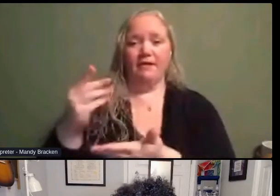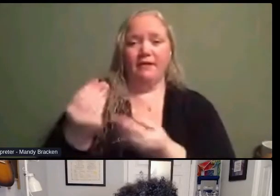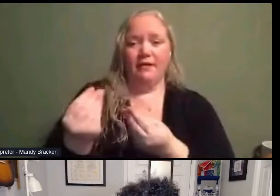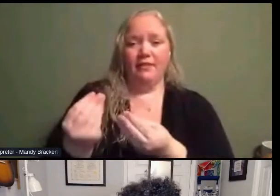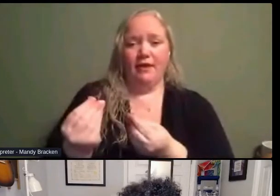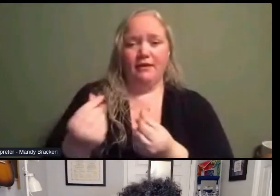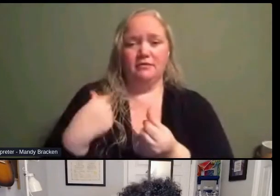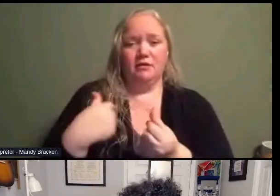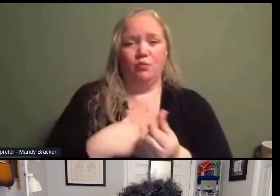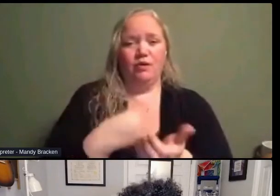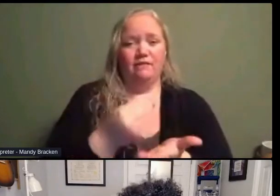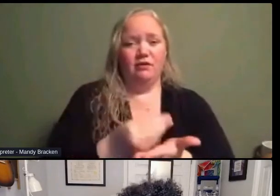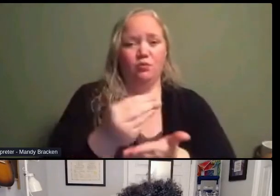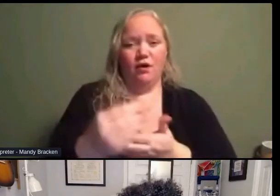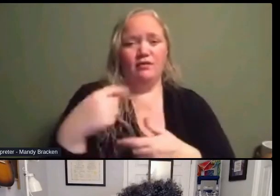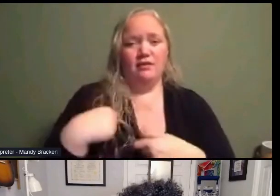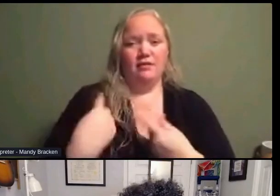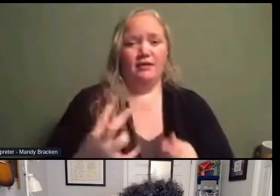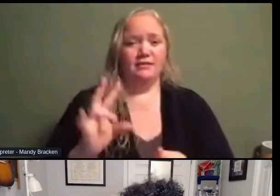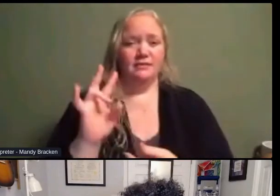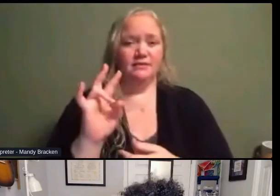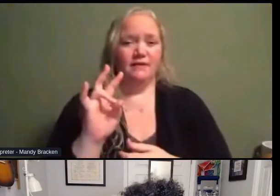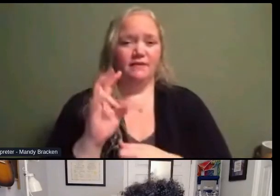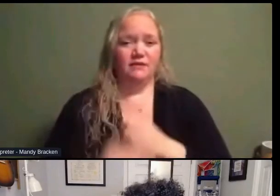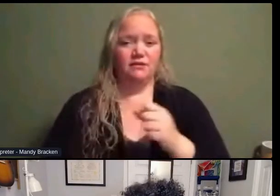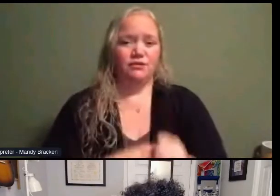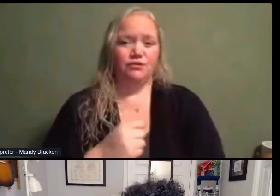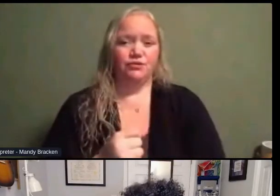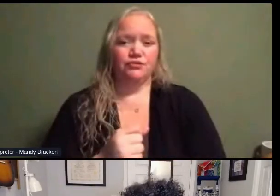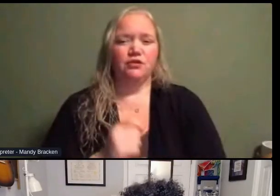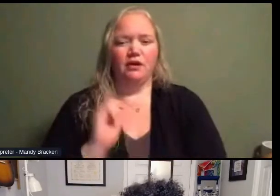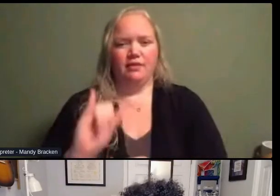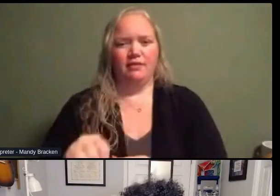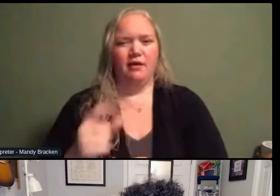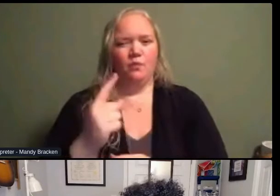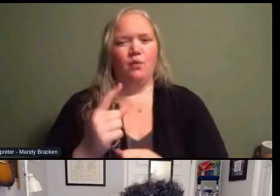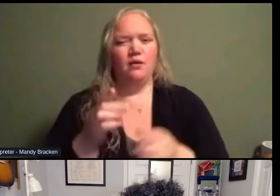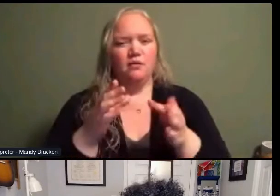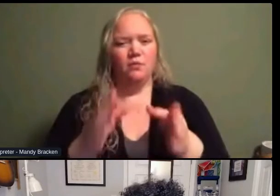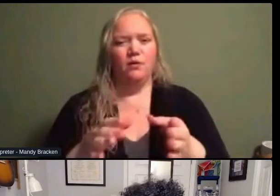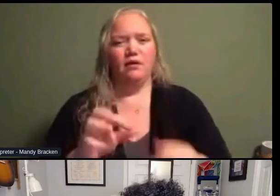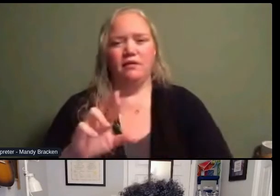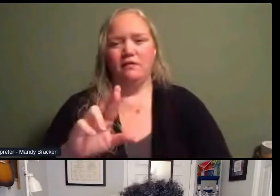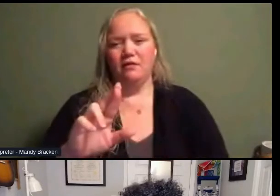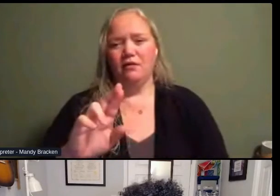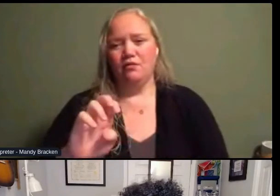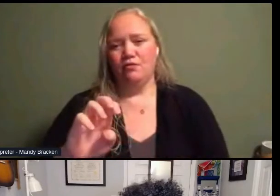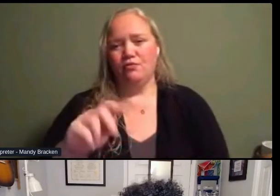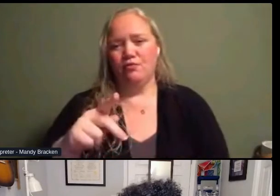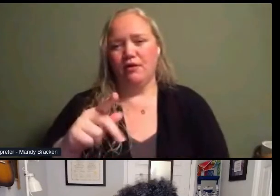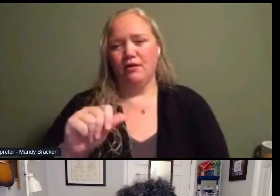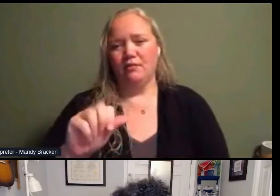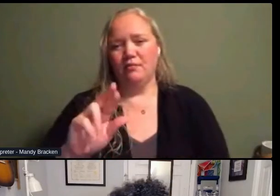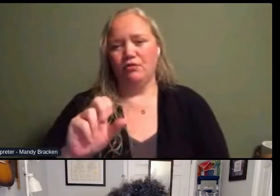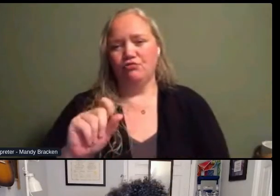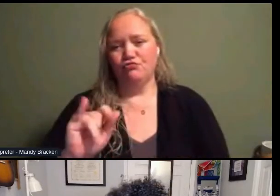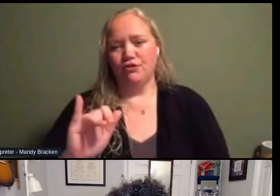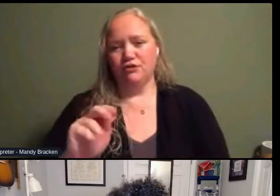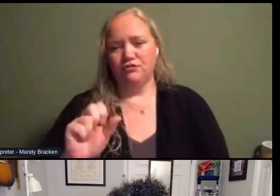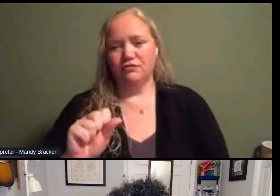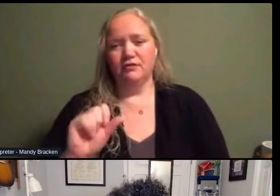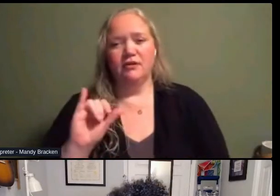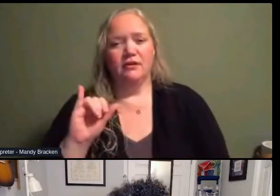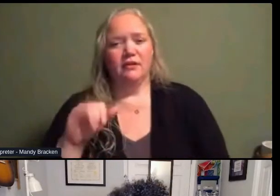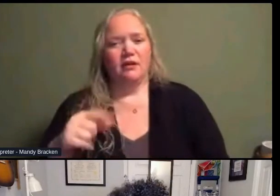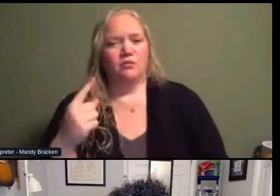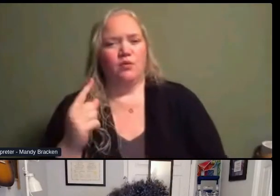embrace reparations deeply through the values of Judaism, equity, love for one's